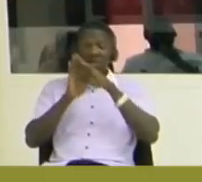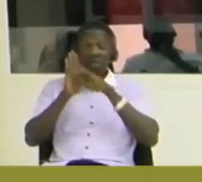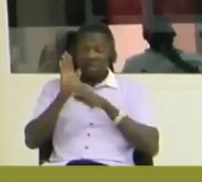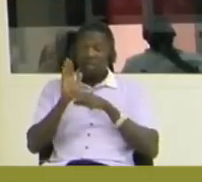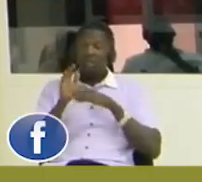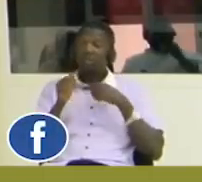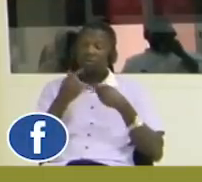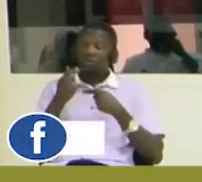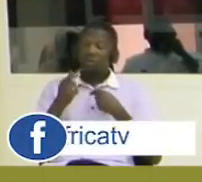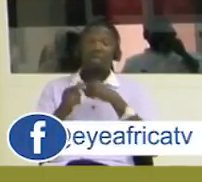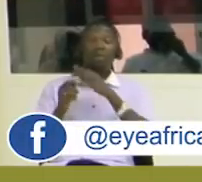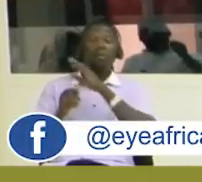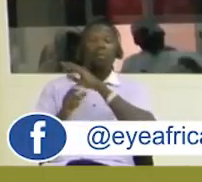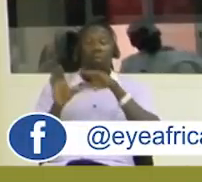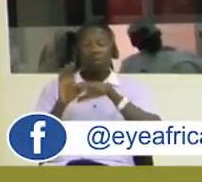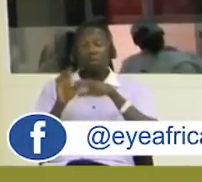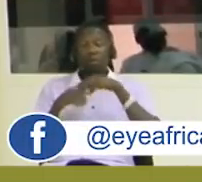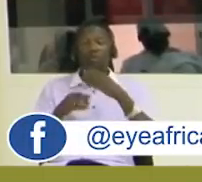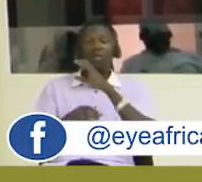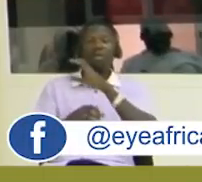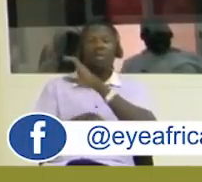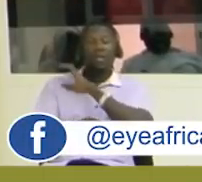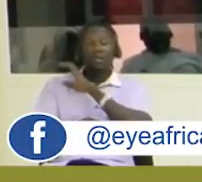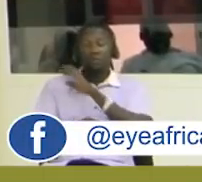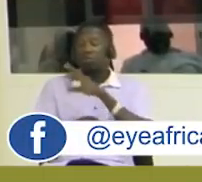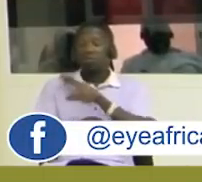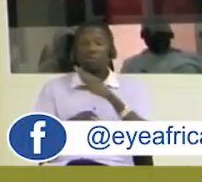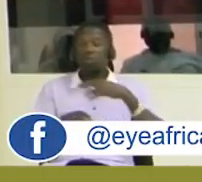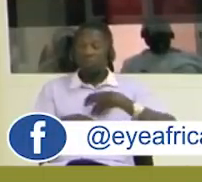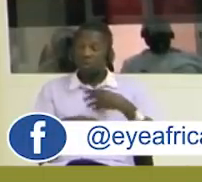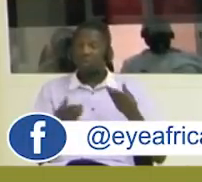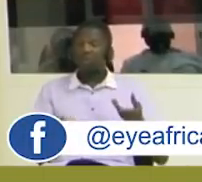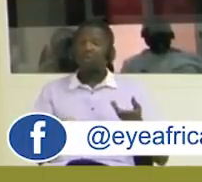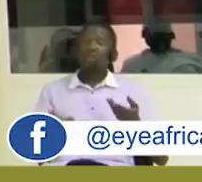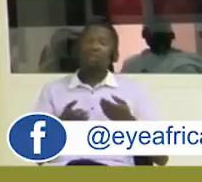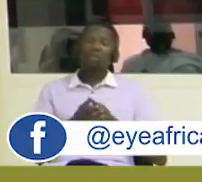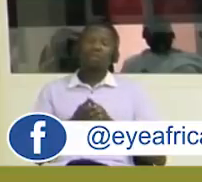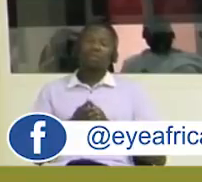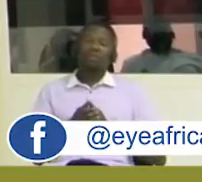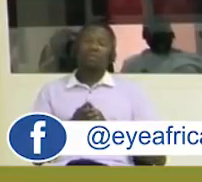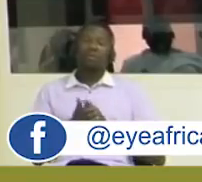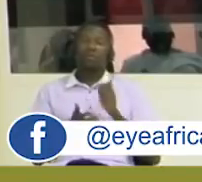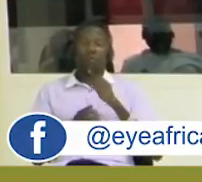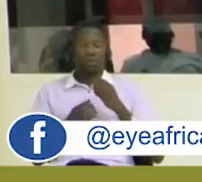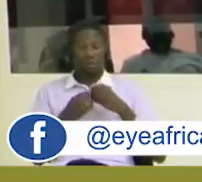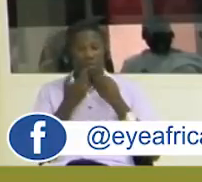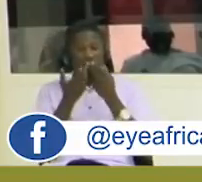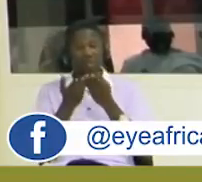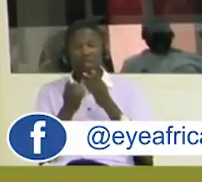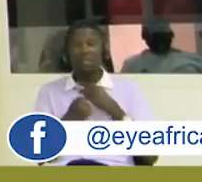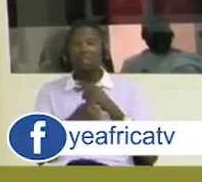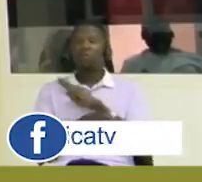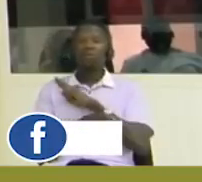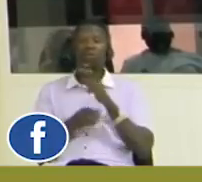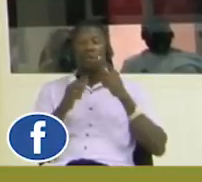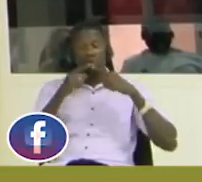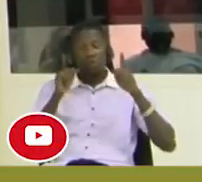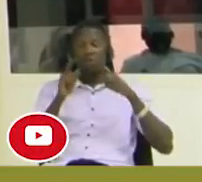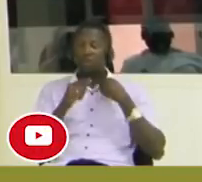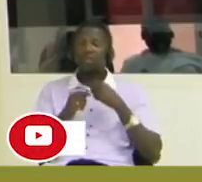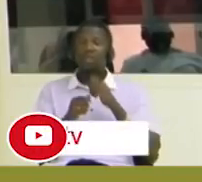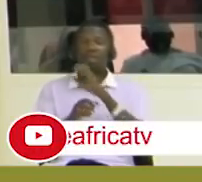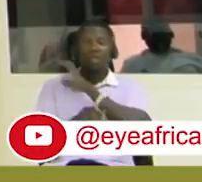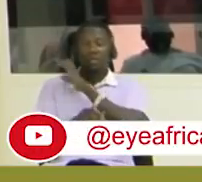it. So what I can tell you is that there was no information that the council was hiding at the time, and